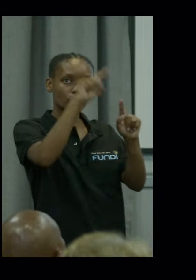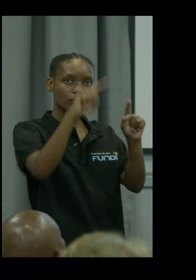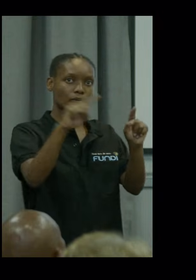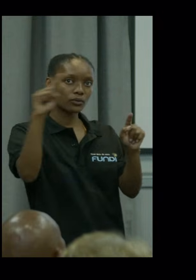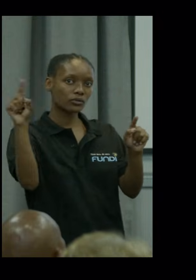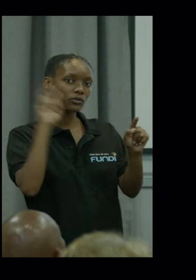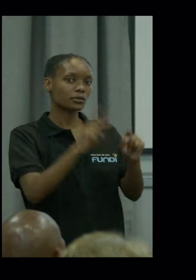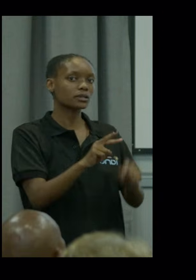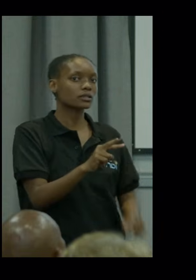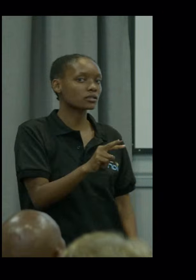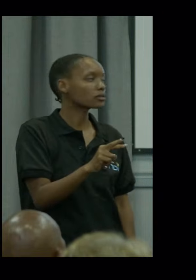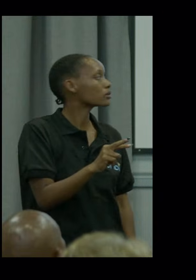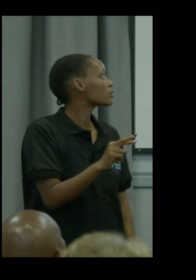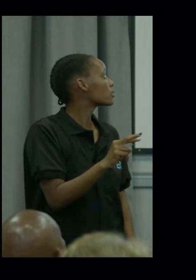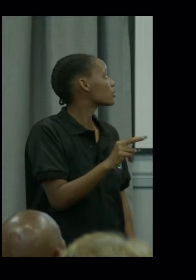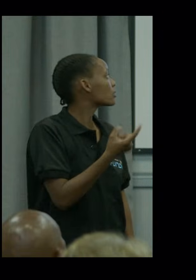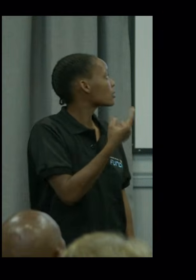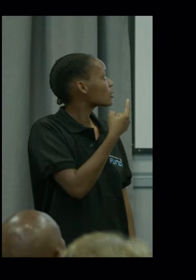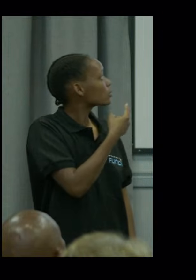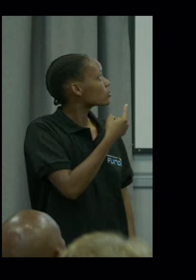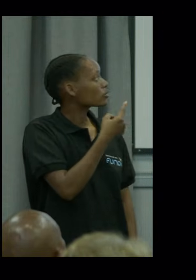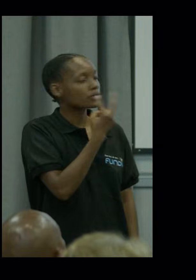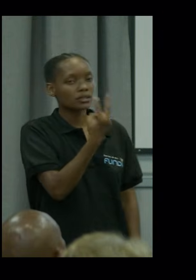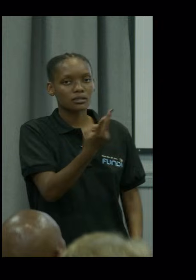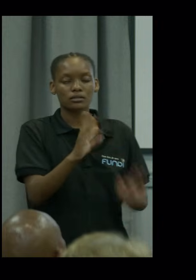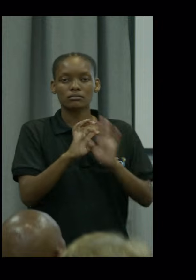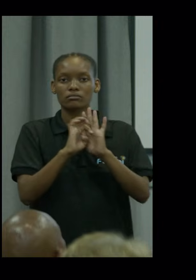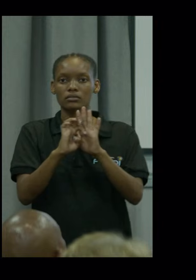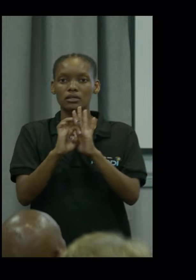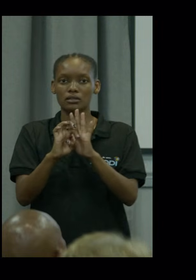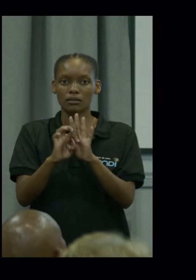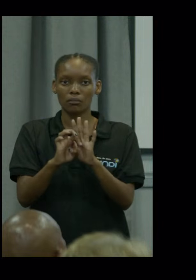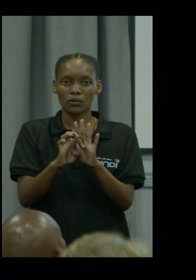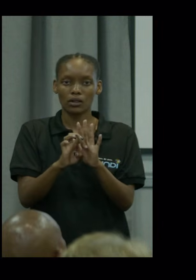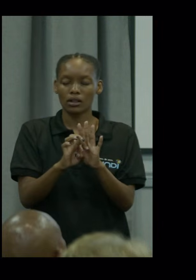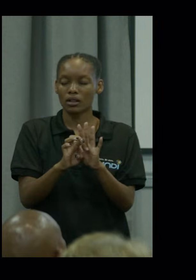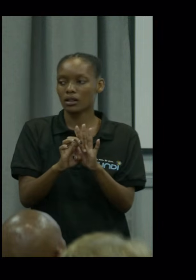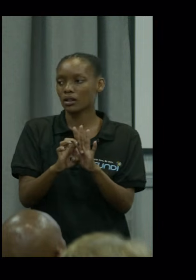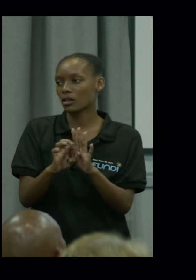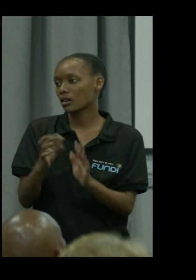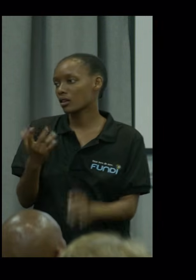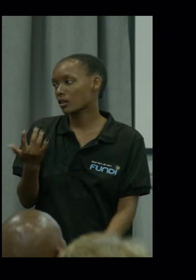We can see, for example, okay, that